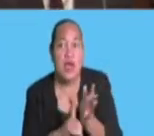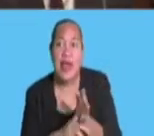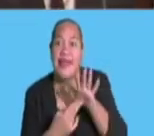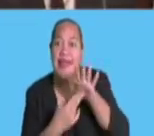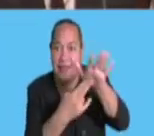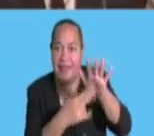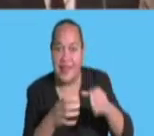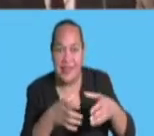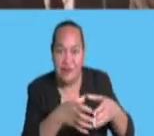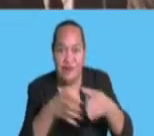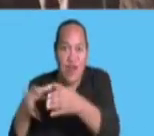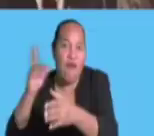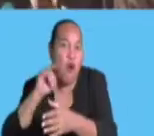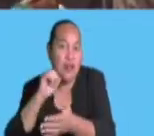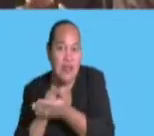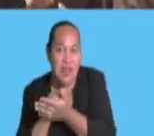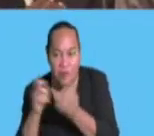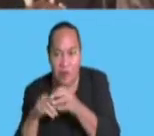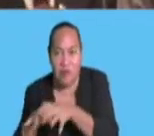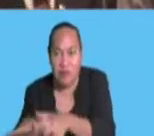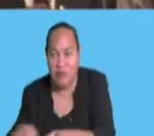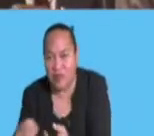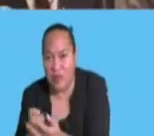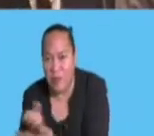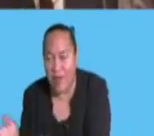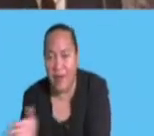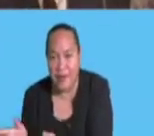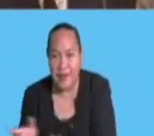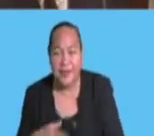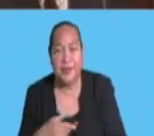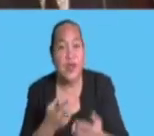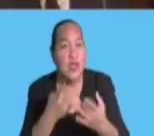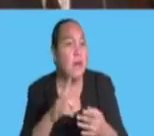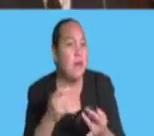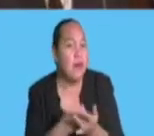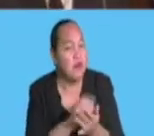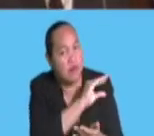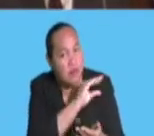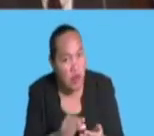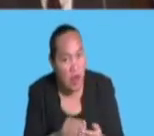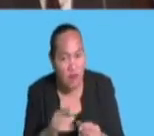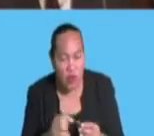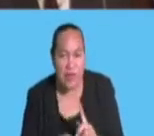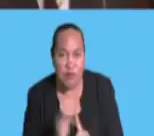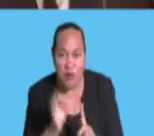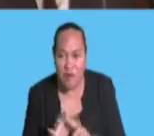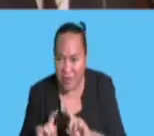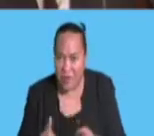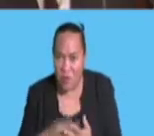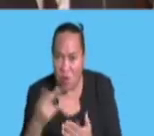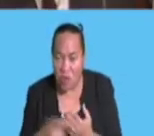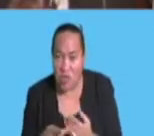Nandi. 25.1 million has been allocated for the water distribution projects, which include hydraulic mains improvement projects for